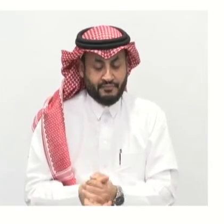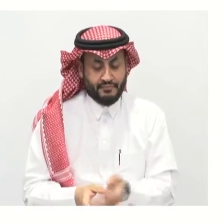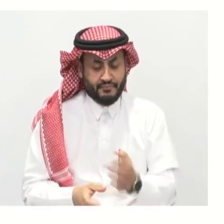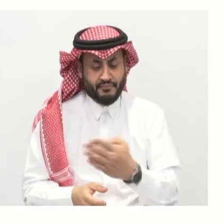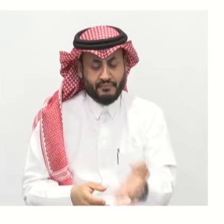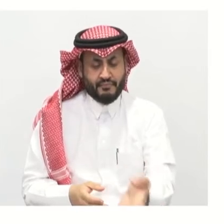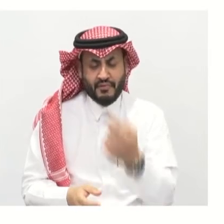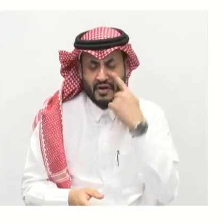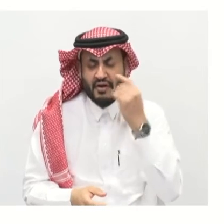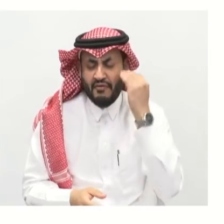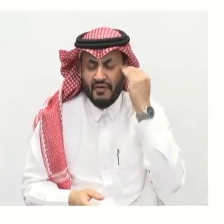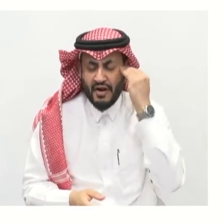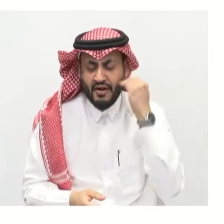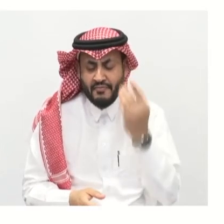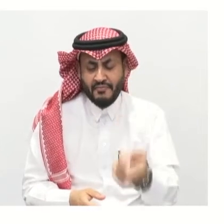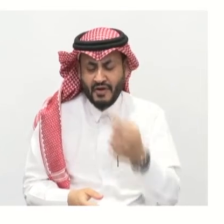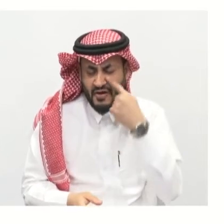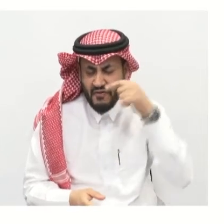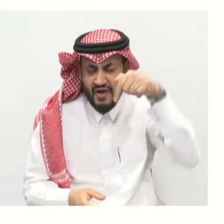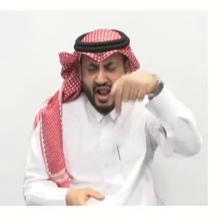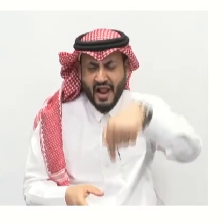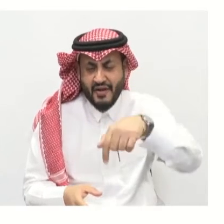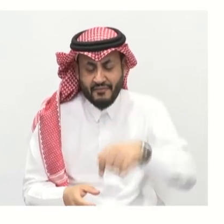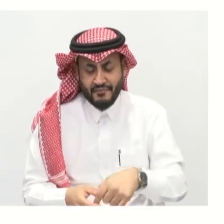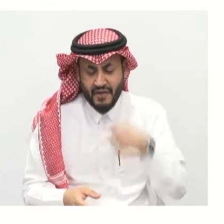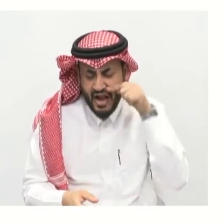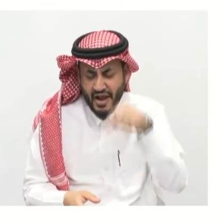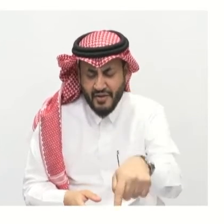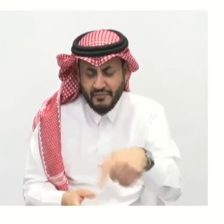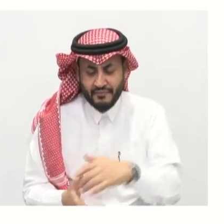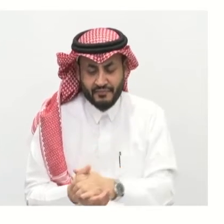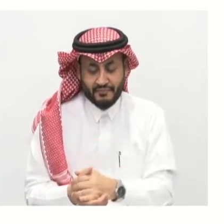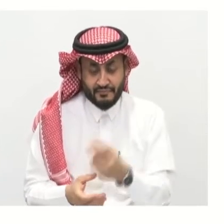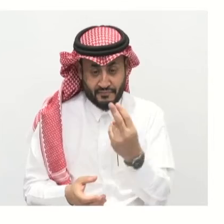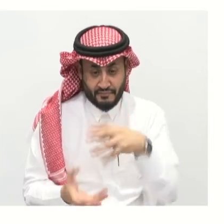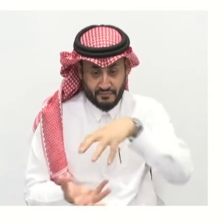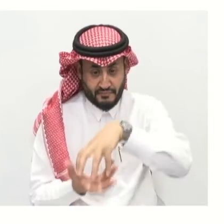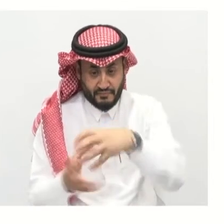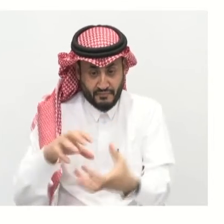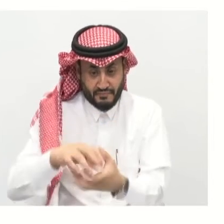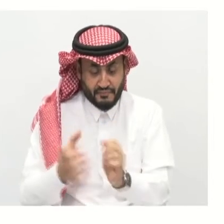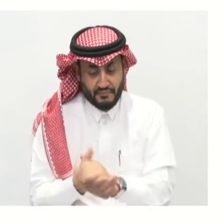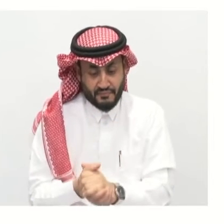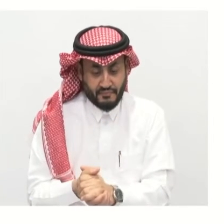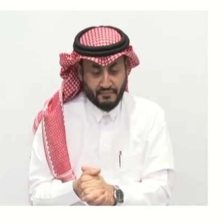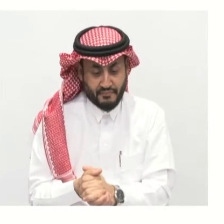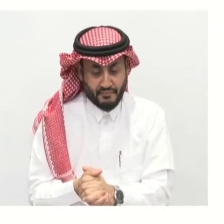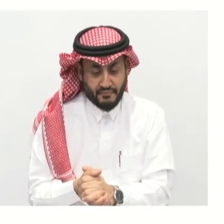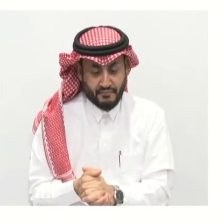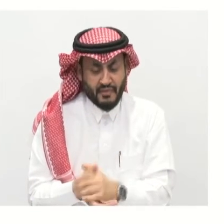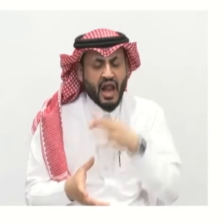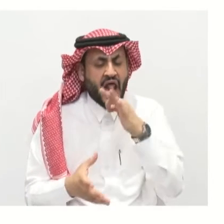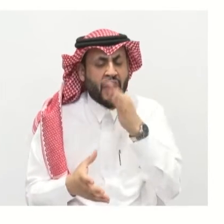girl. Do you see this arrow? It's pointing at these two cubes. So what do you think the girl